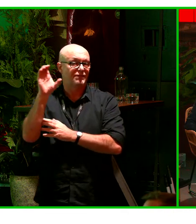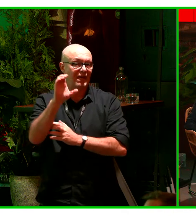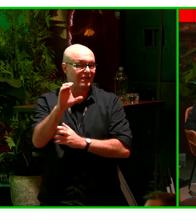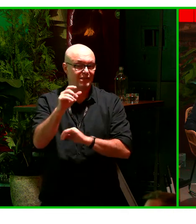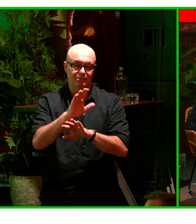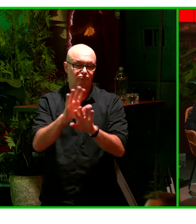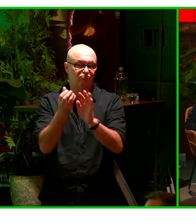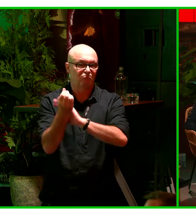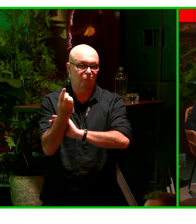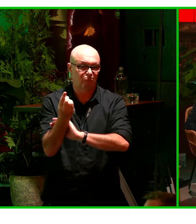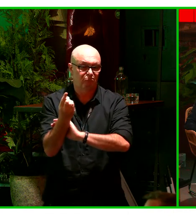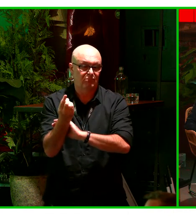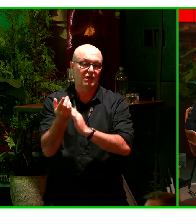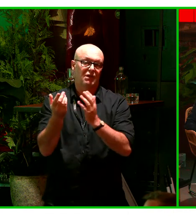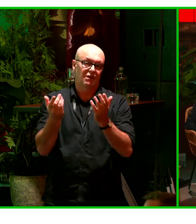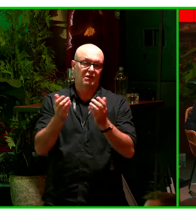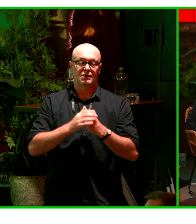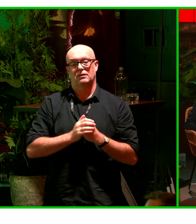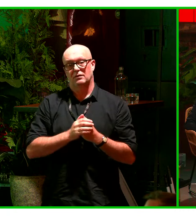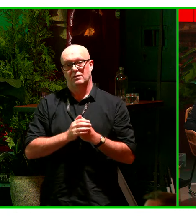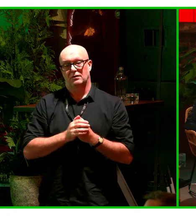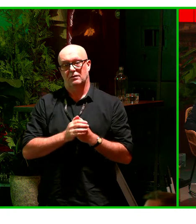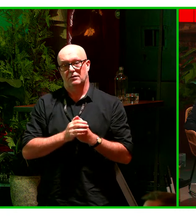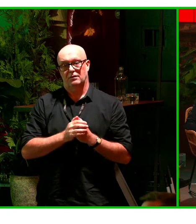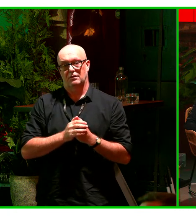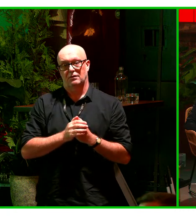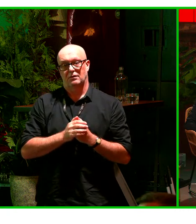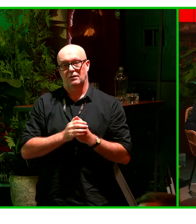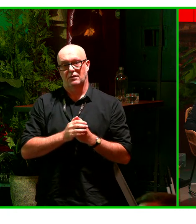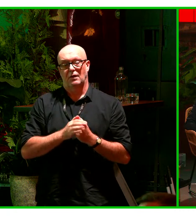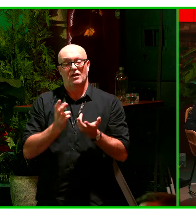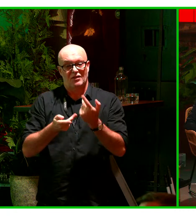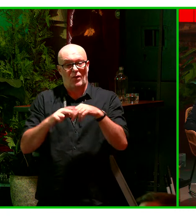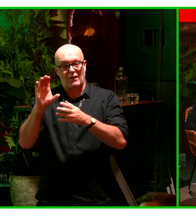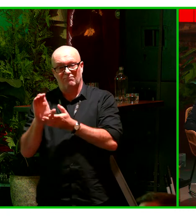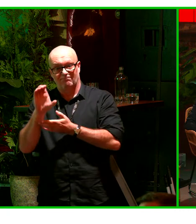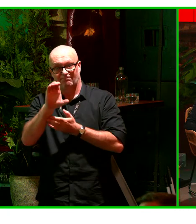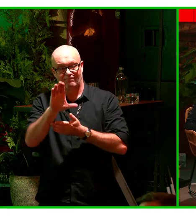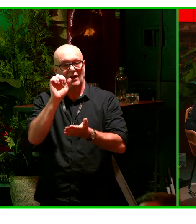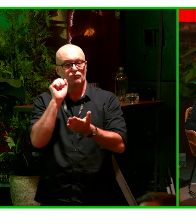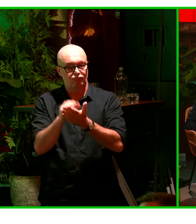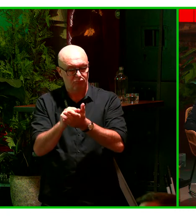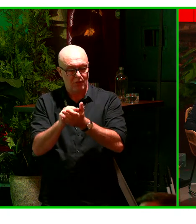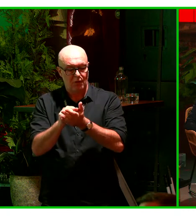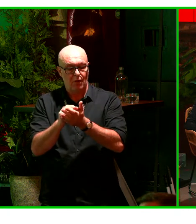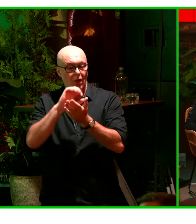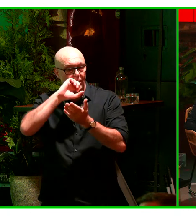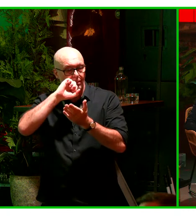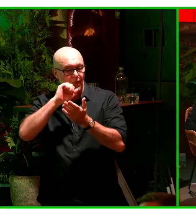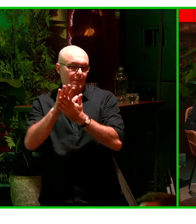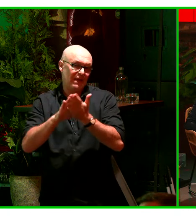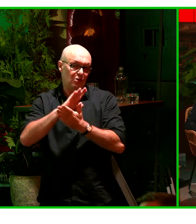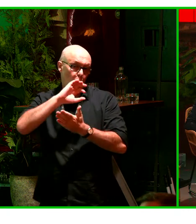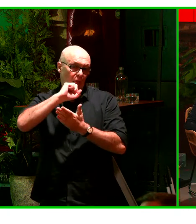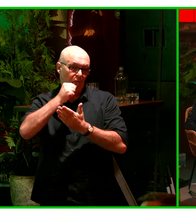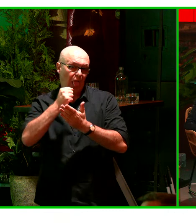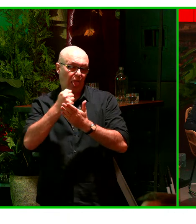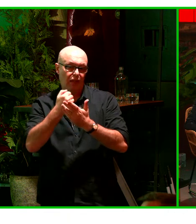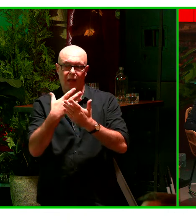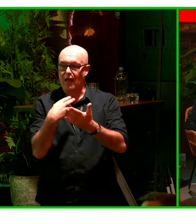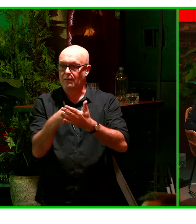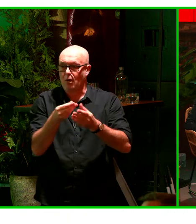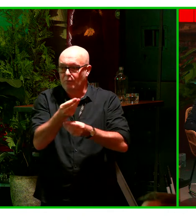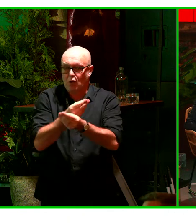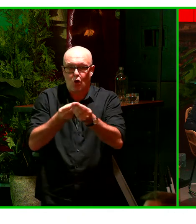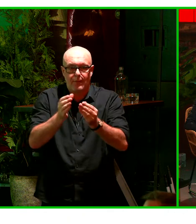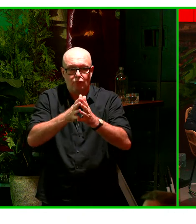given to those doing it. And in turn, that will help underpin the prosperity of our part of the Northwest, and with it,